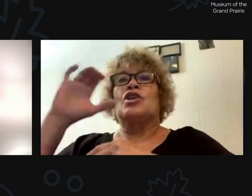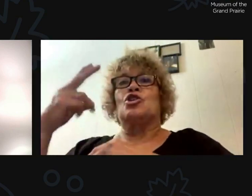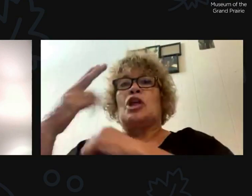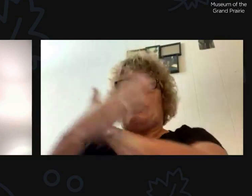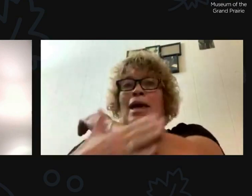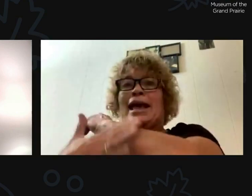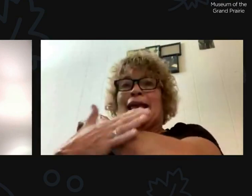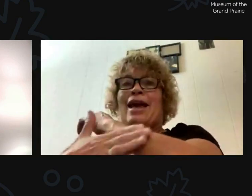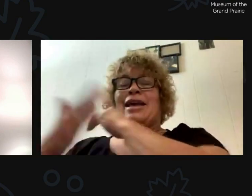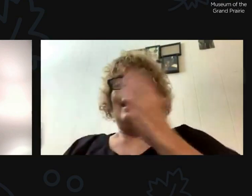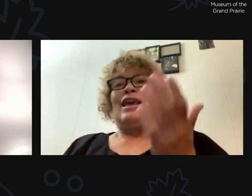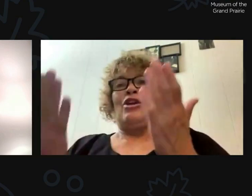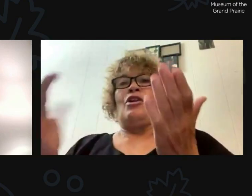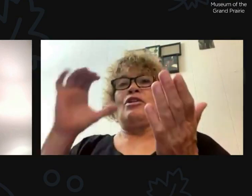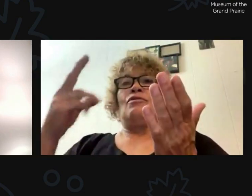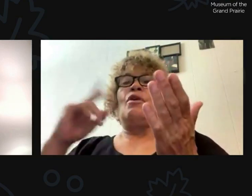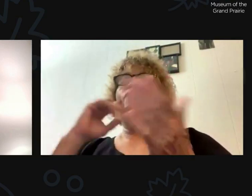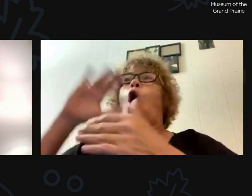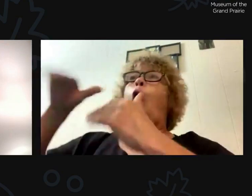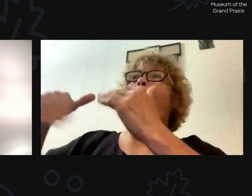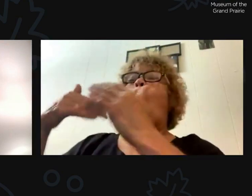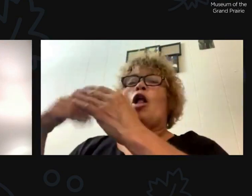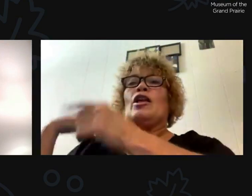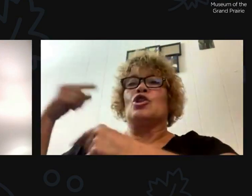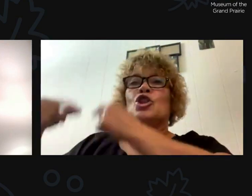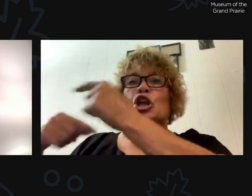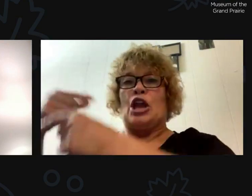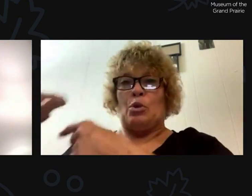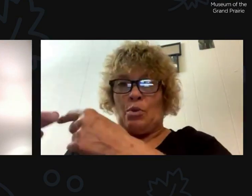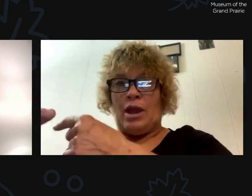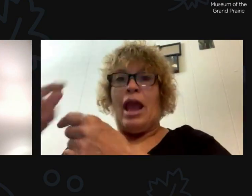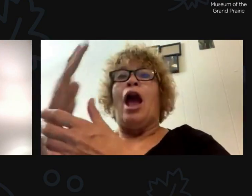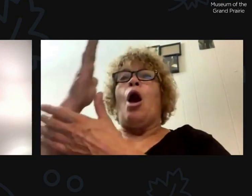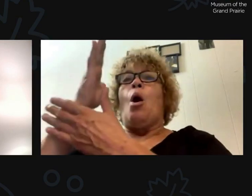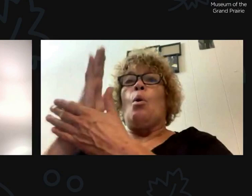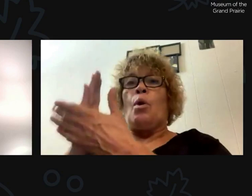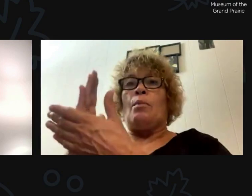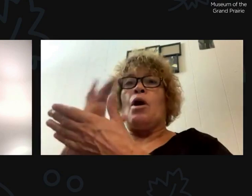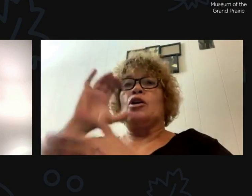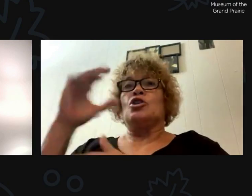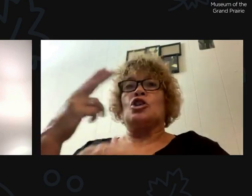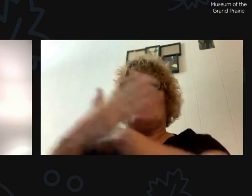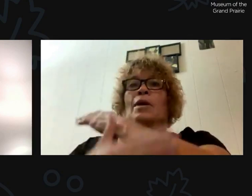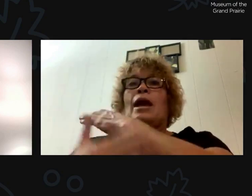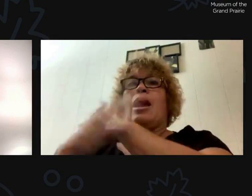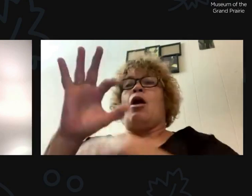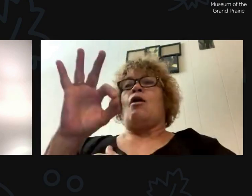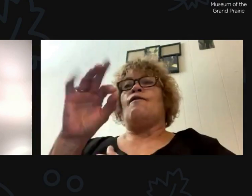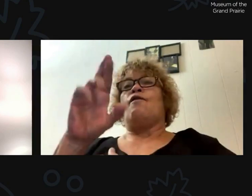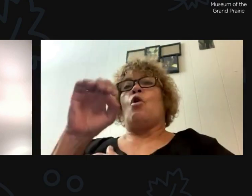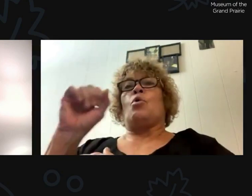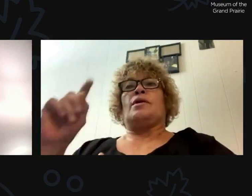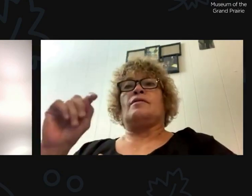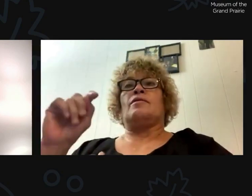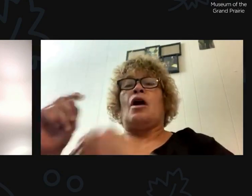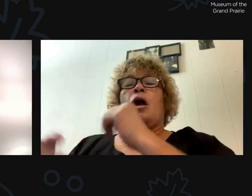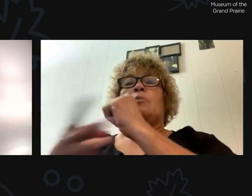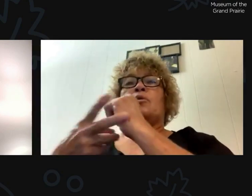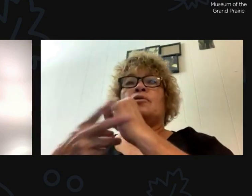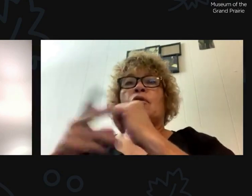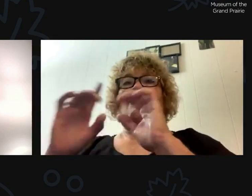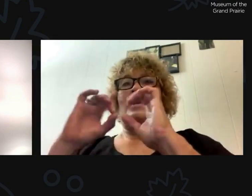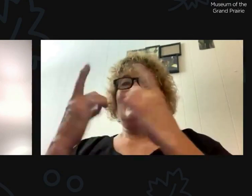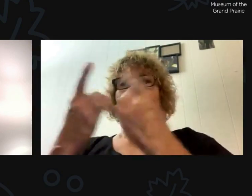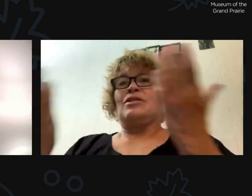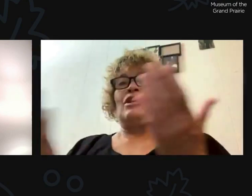East Central Illinois for all generations. We're a part of the Champaign County Forest Preserve District, located here in East